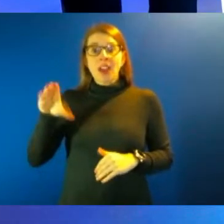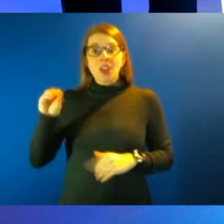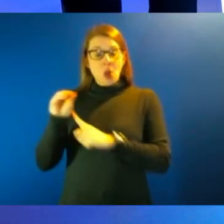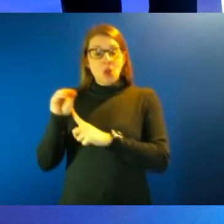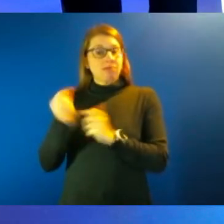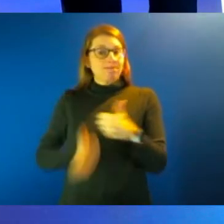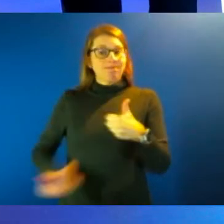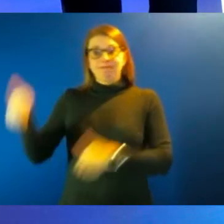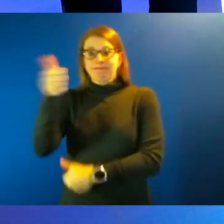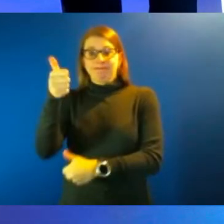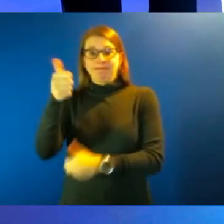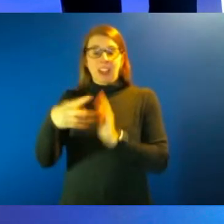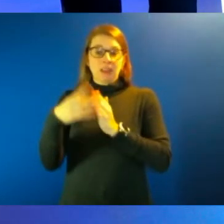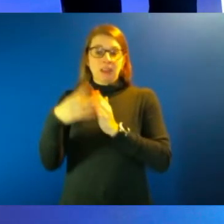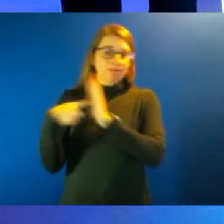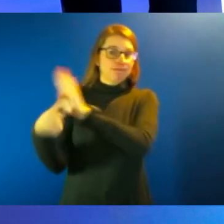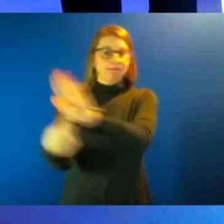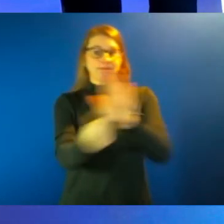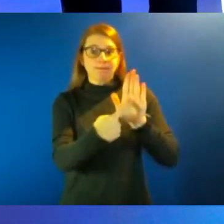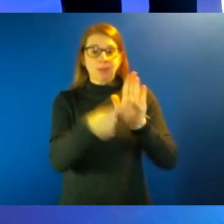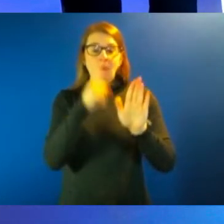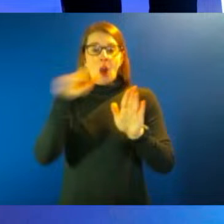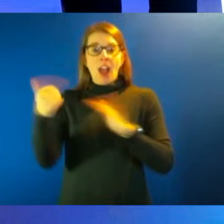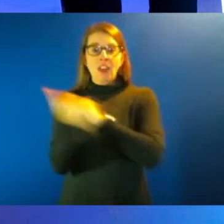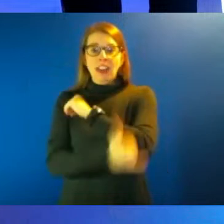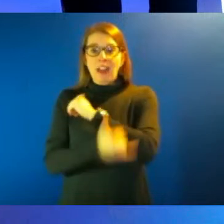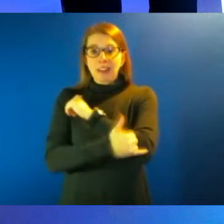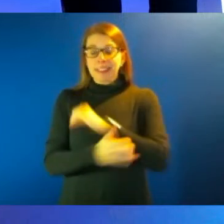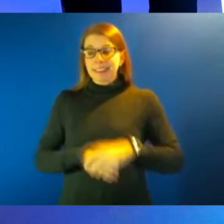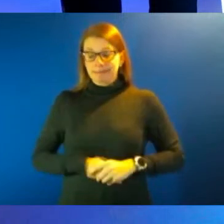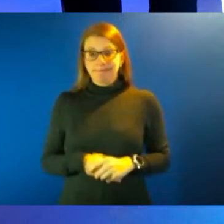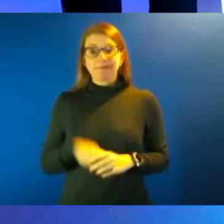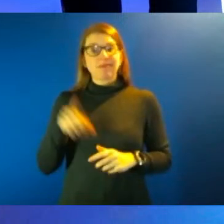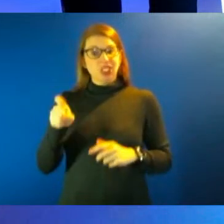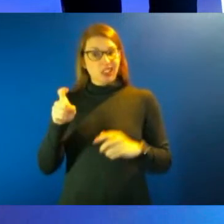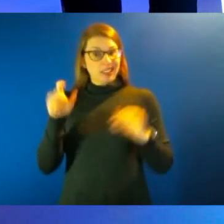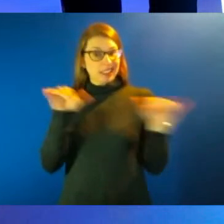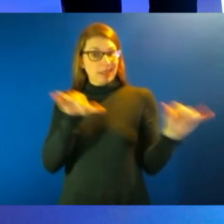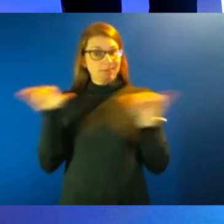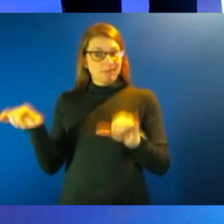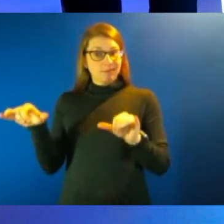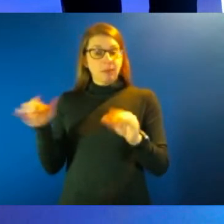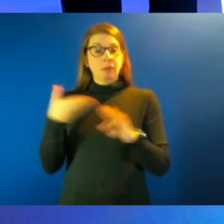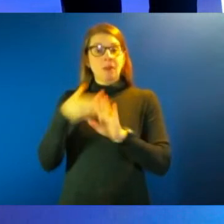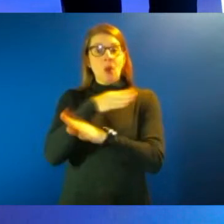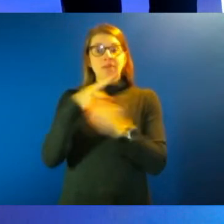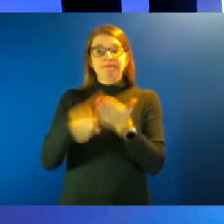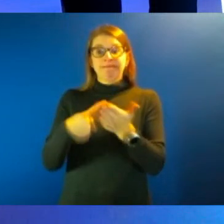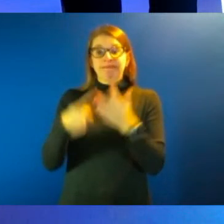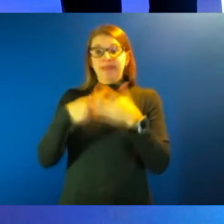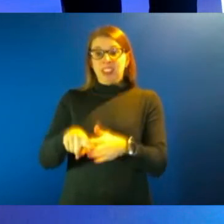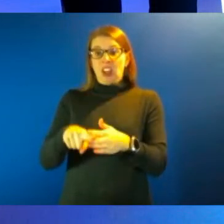done. Okay, so before we start our conversation and get too far in, any reporters on the line today?